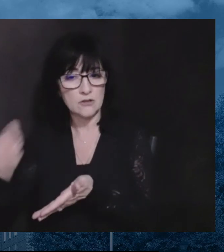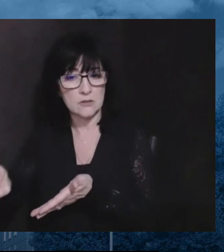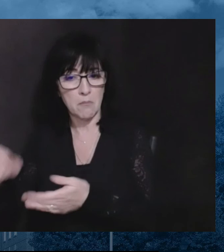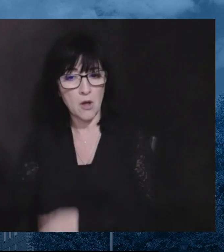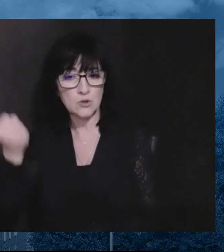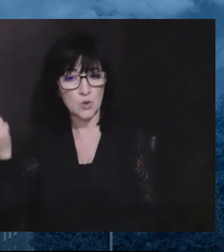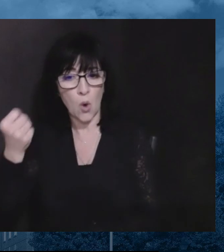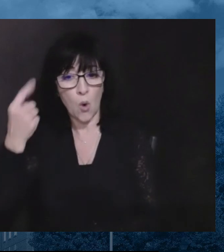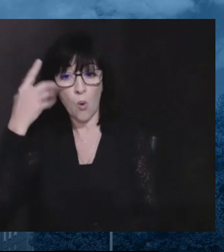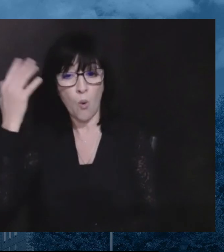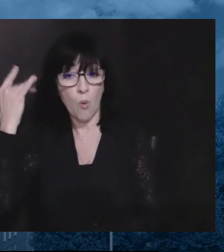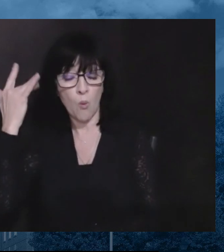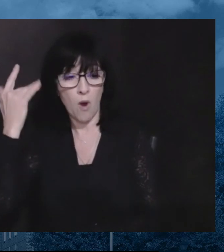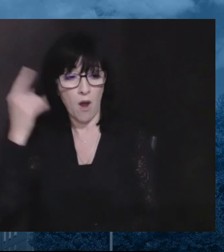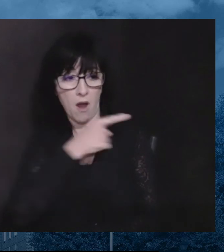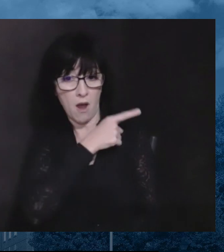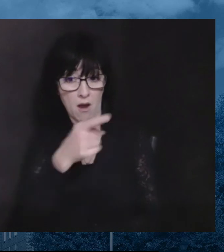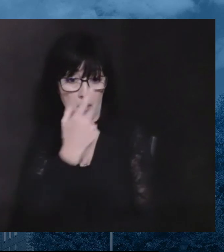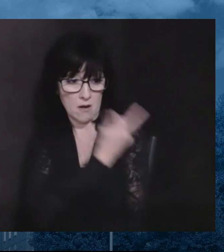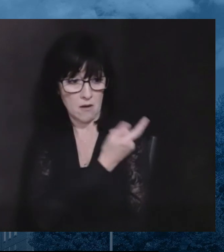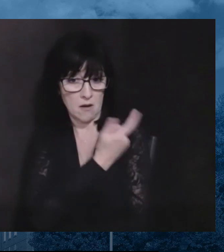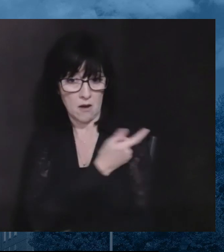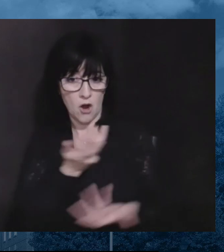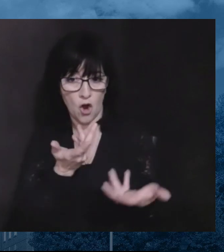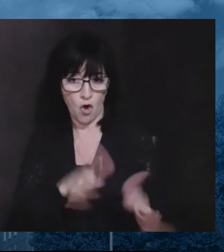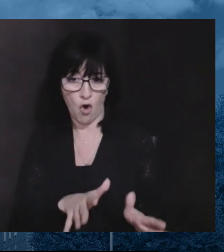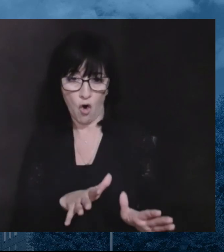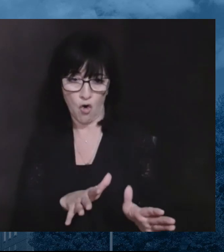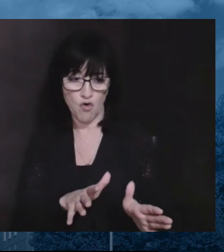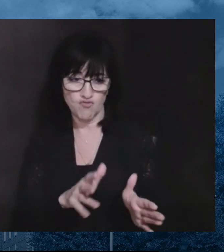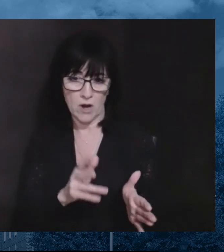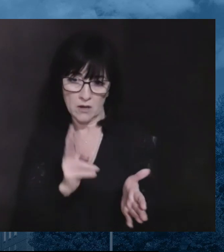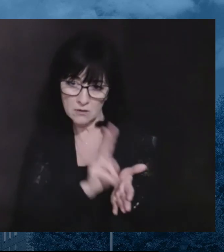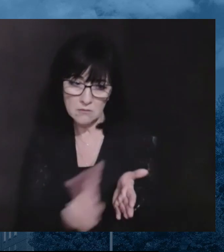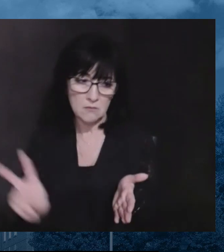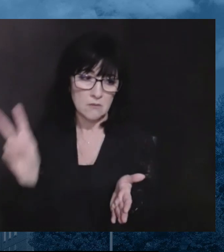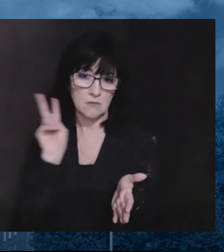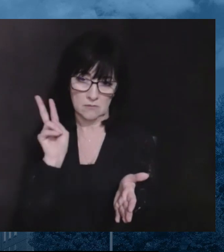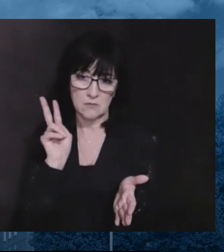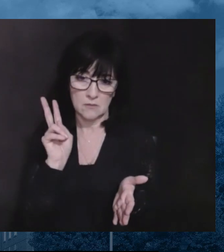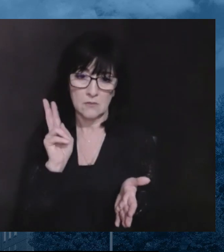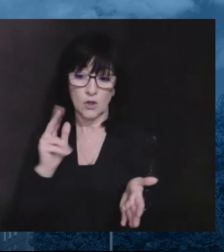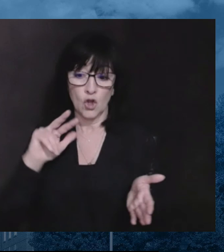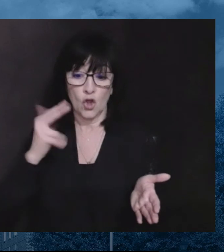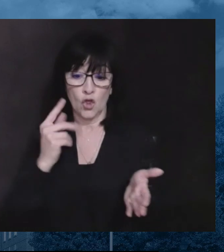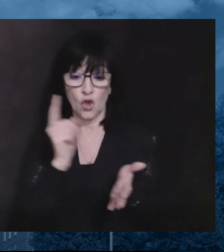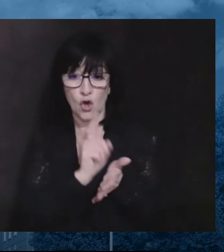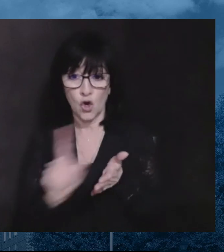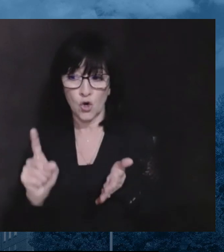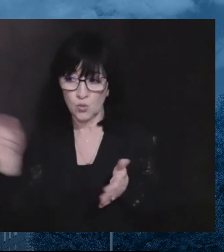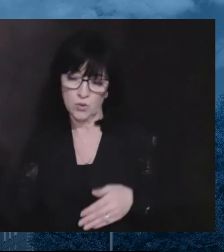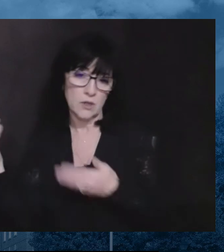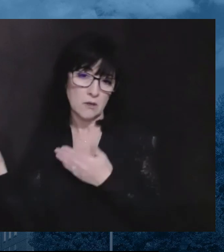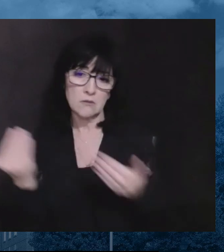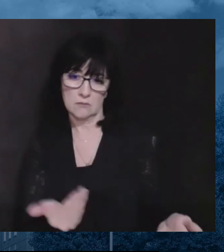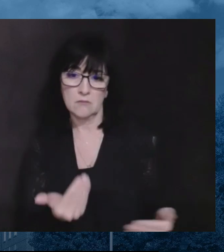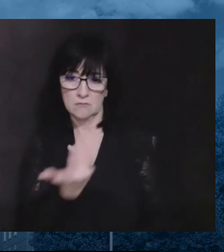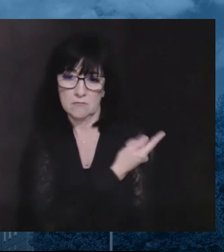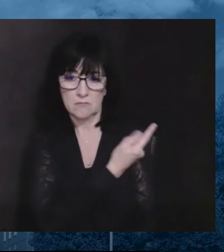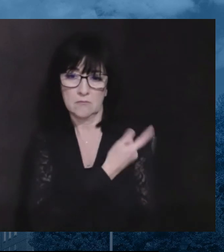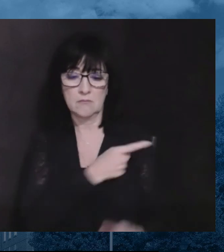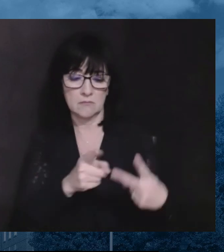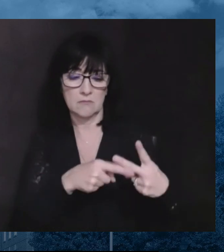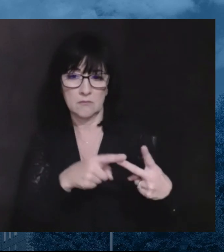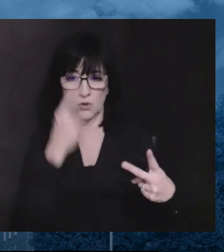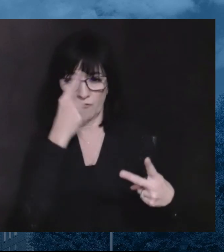a significant number are targeted for upcoming mass vaccination events that we're doing. We